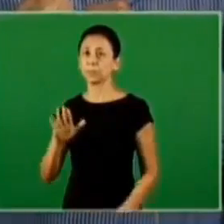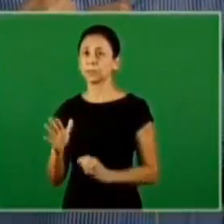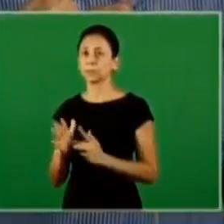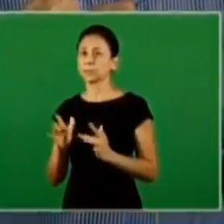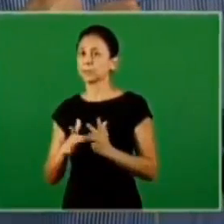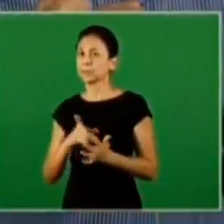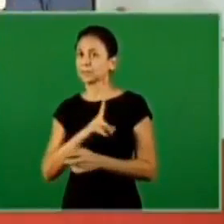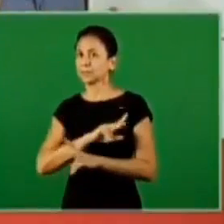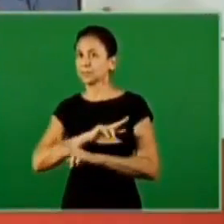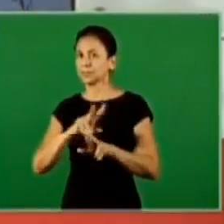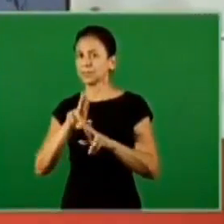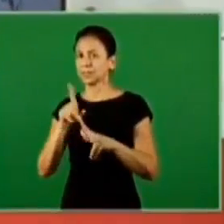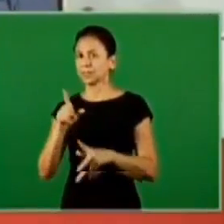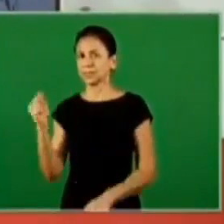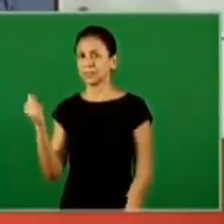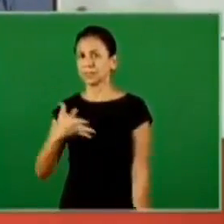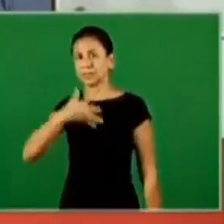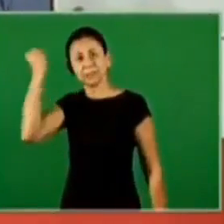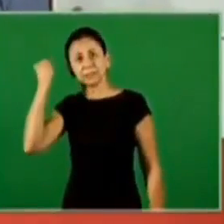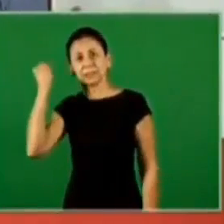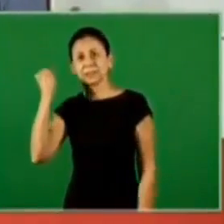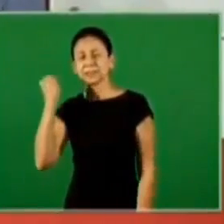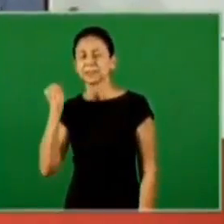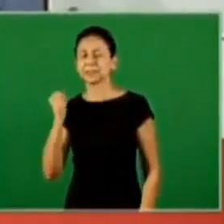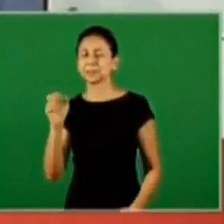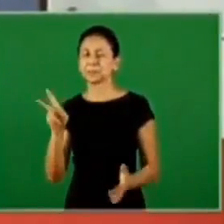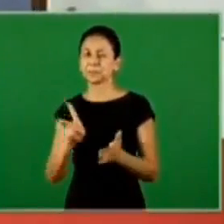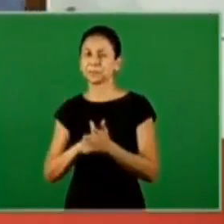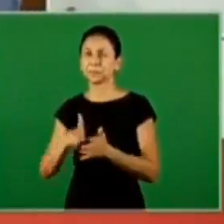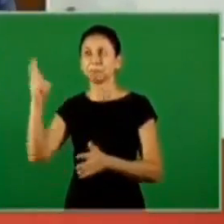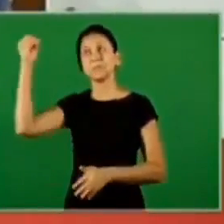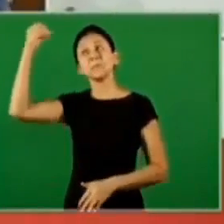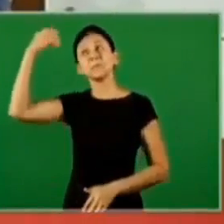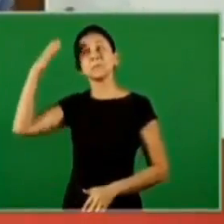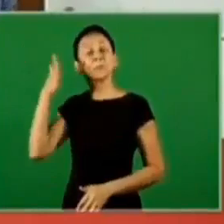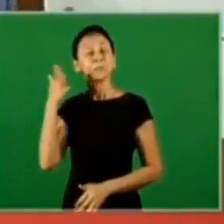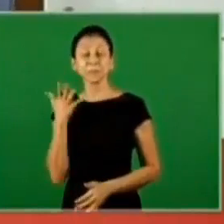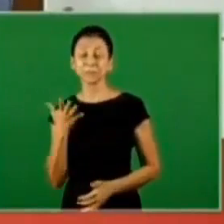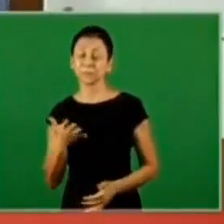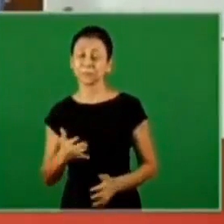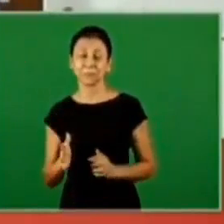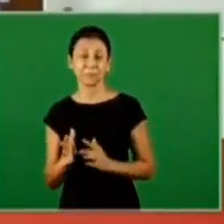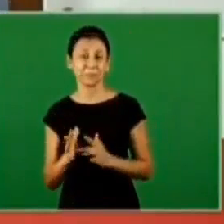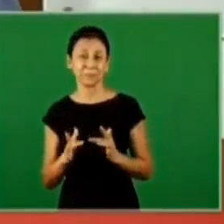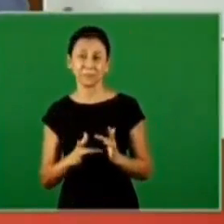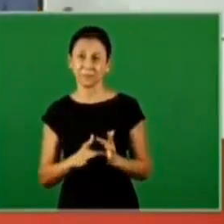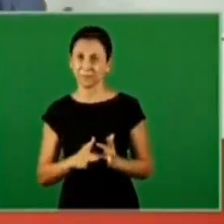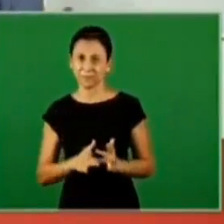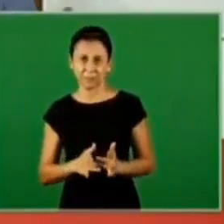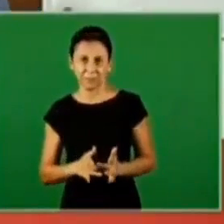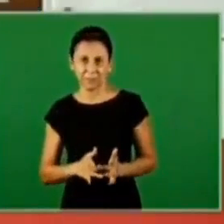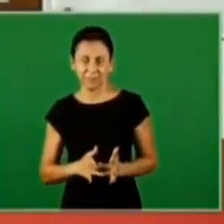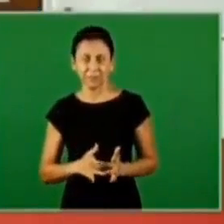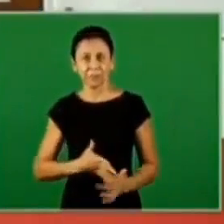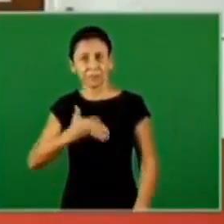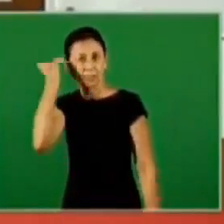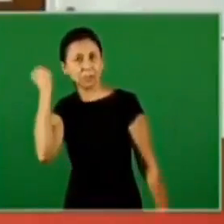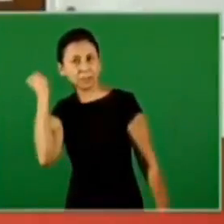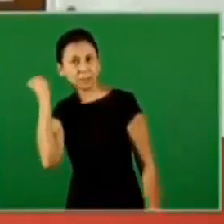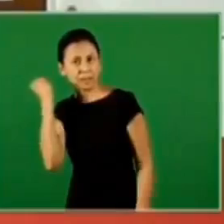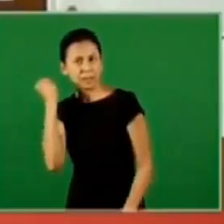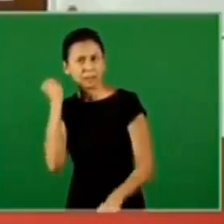And in fact, Jesus is not speed. Jesus is revelation. So he's much more than